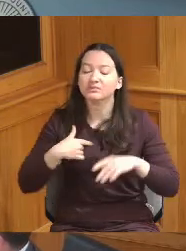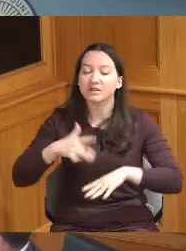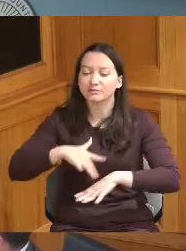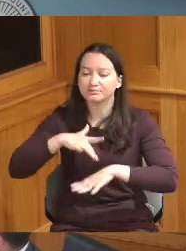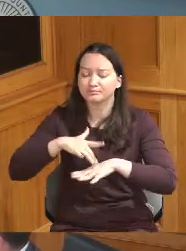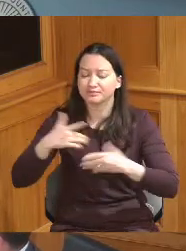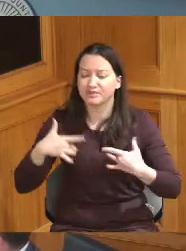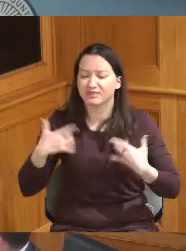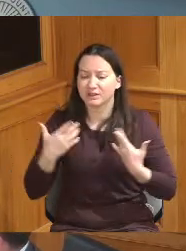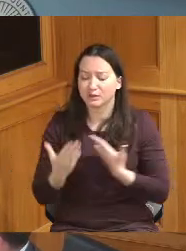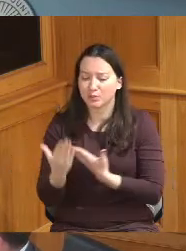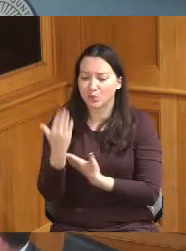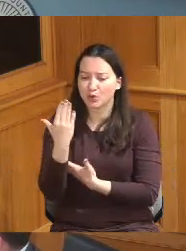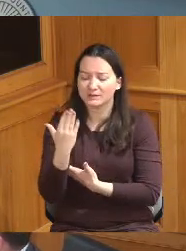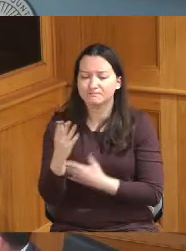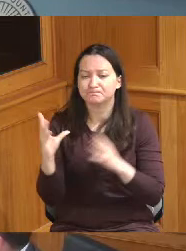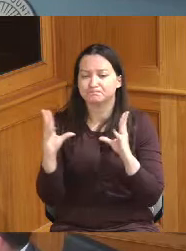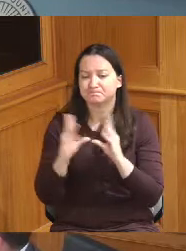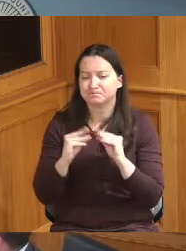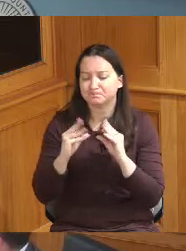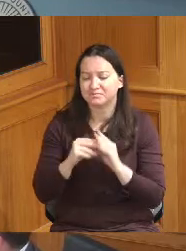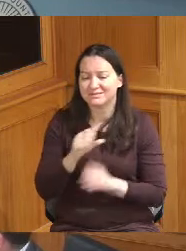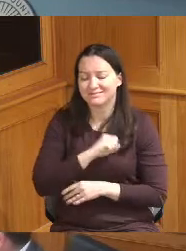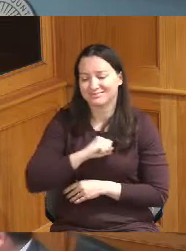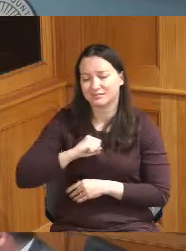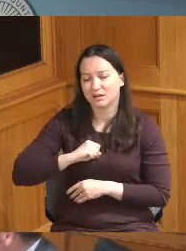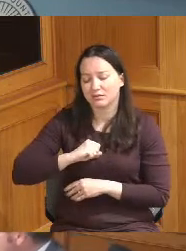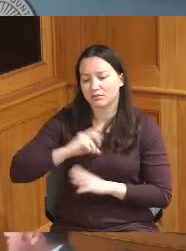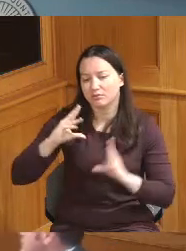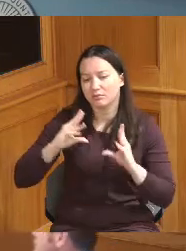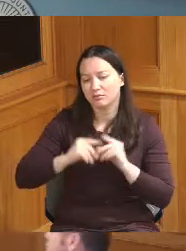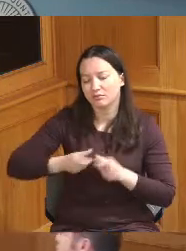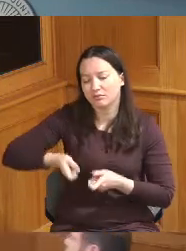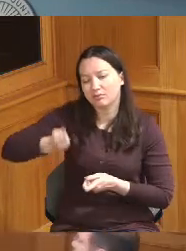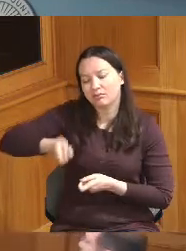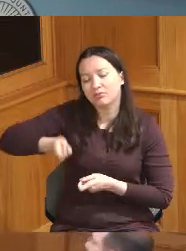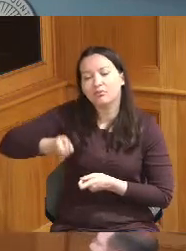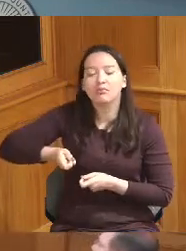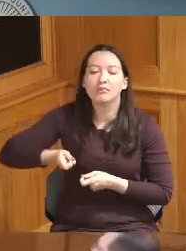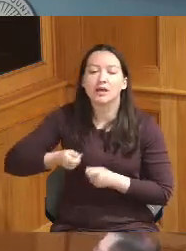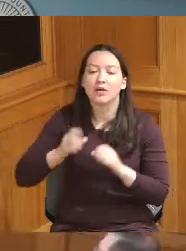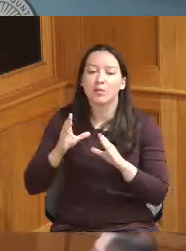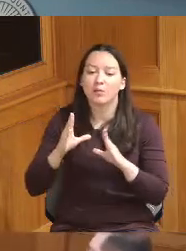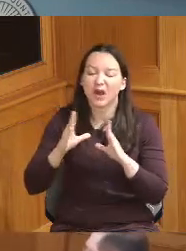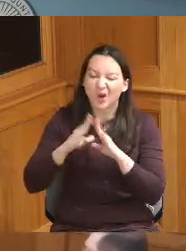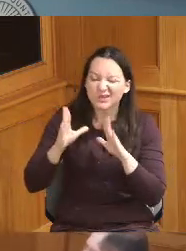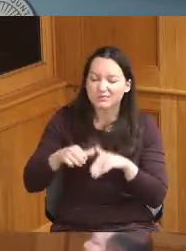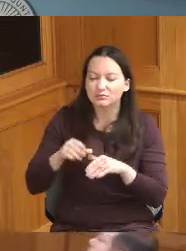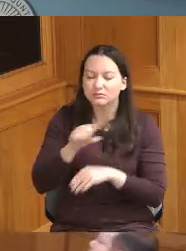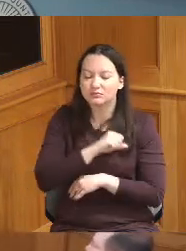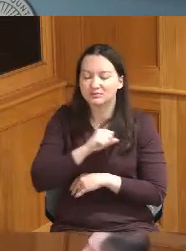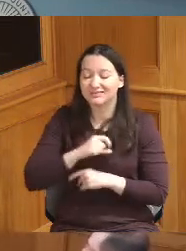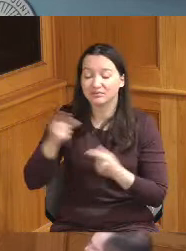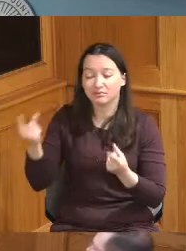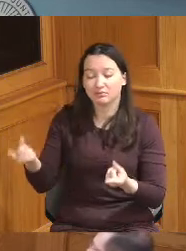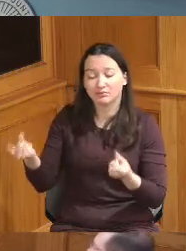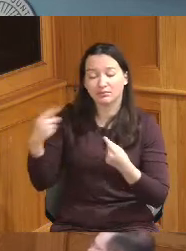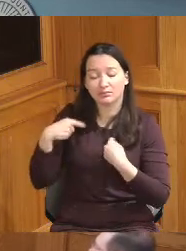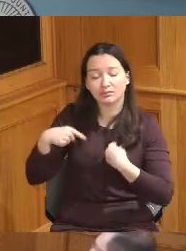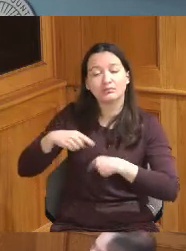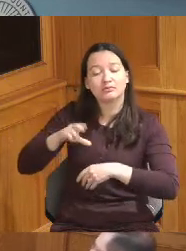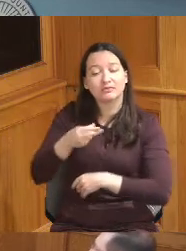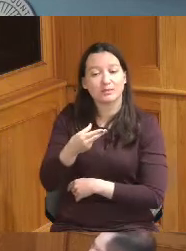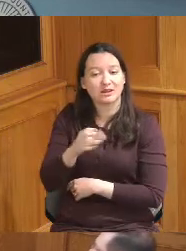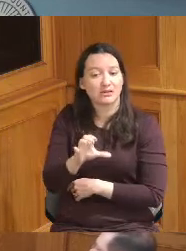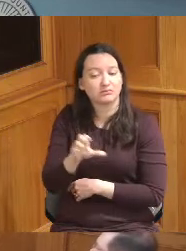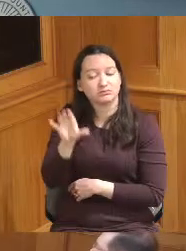event this morning. It was a Senate hearing on housing. Senate Traveling Committee came down to Hamilton County They've been